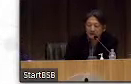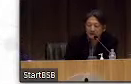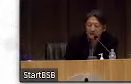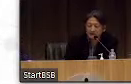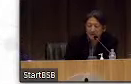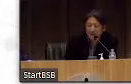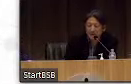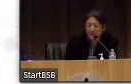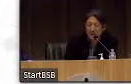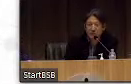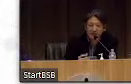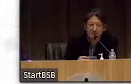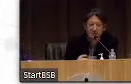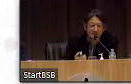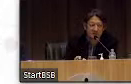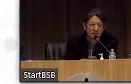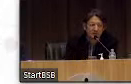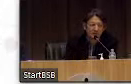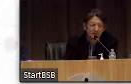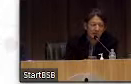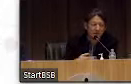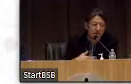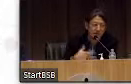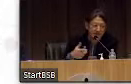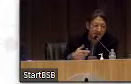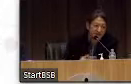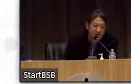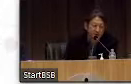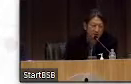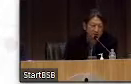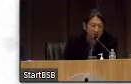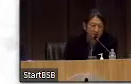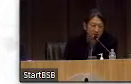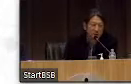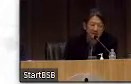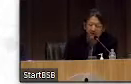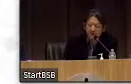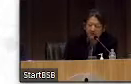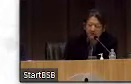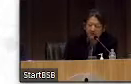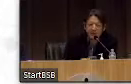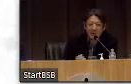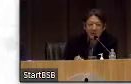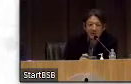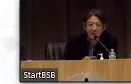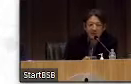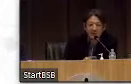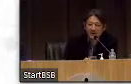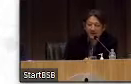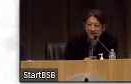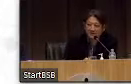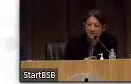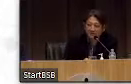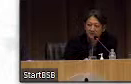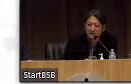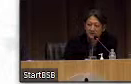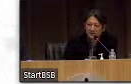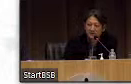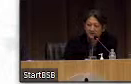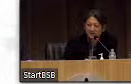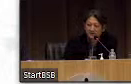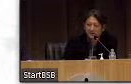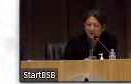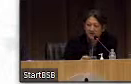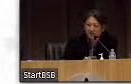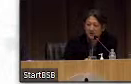a process that was very important. I think that everyone that saw the work in Brazil, that